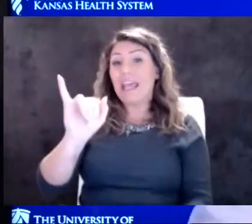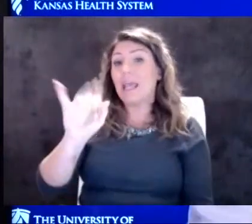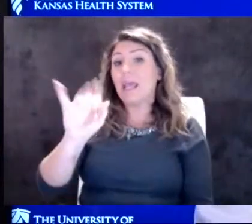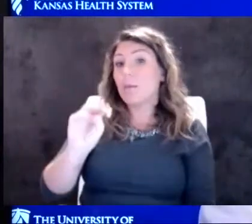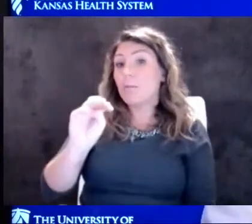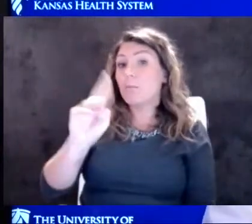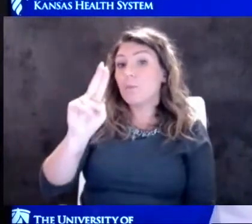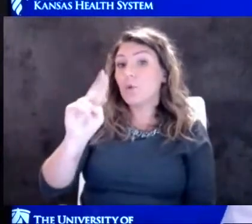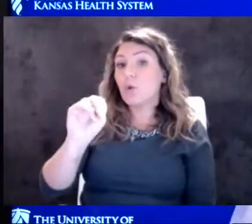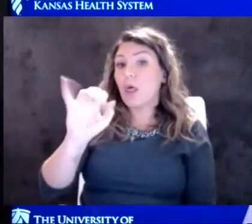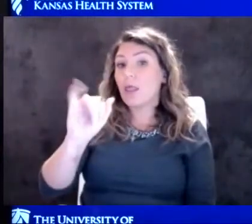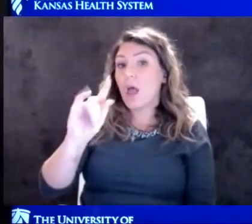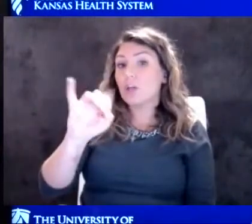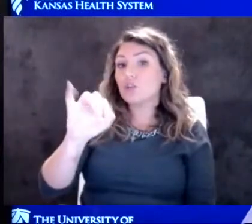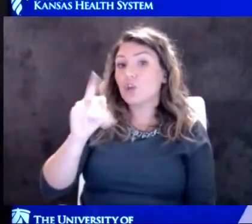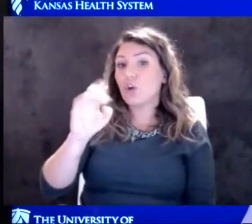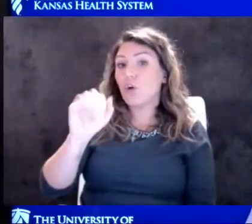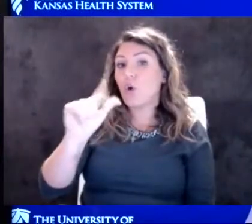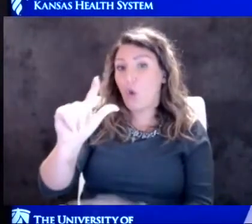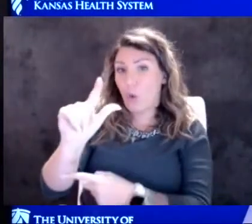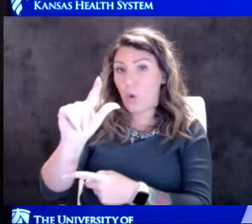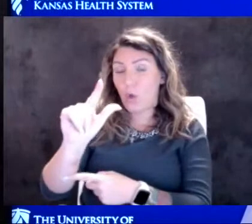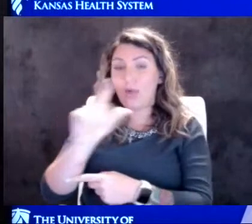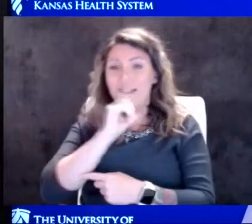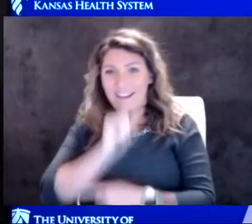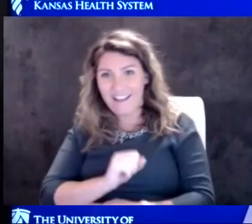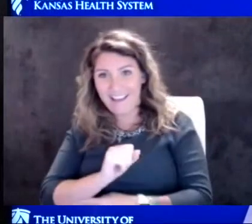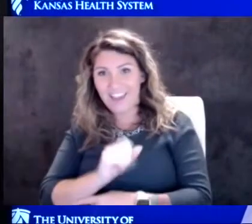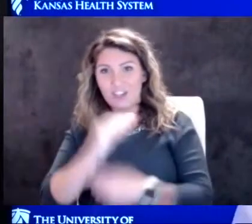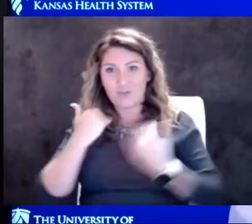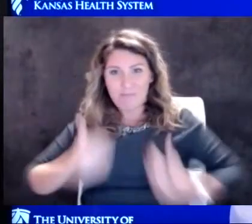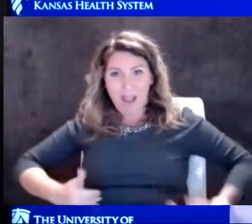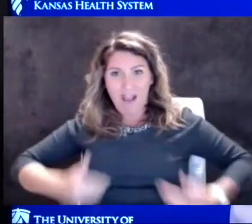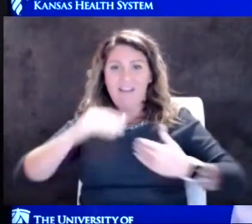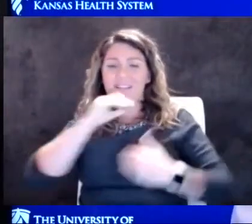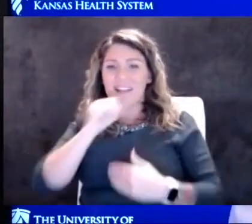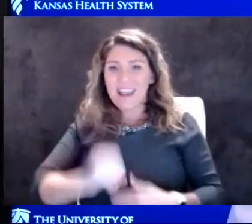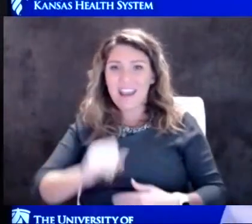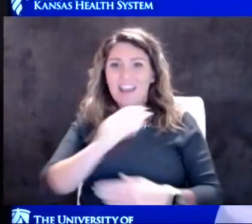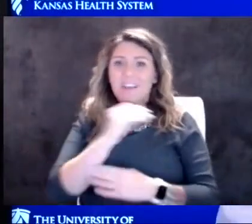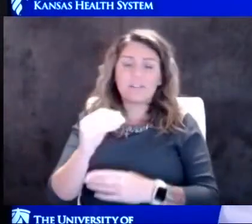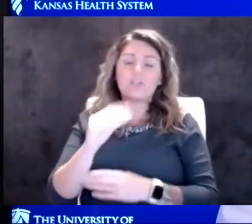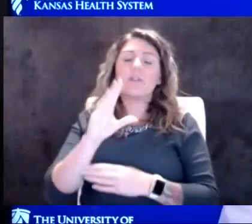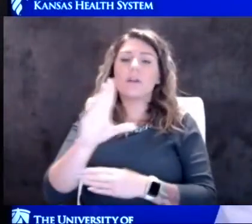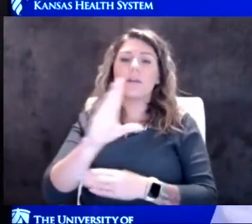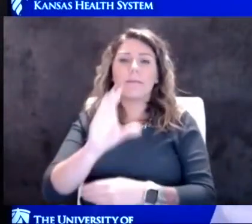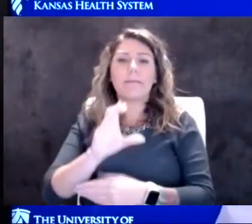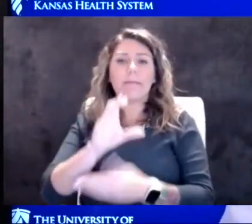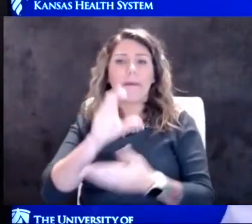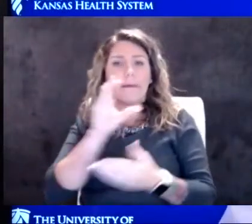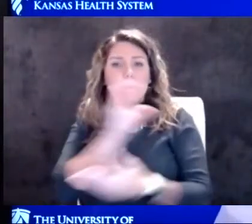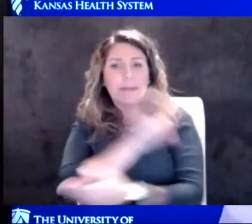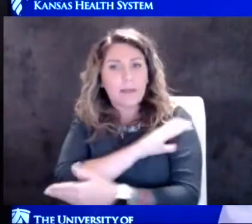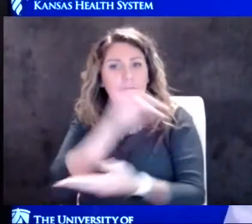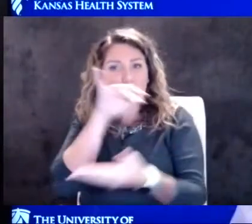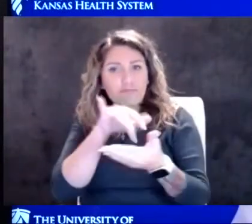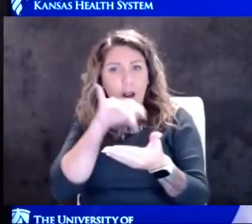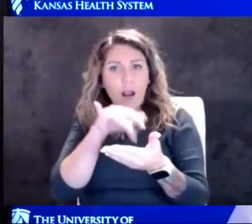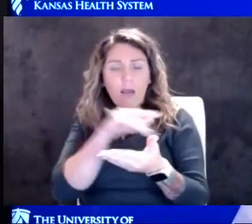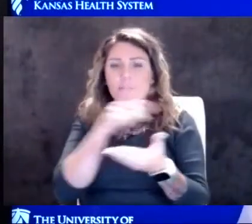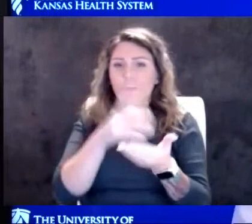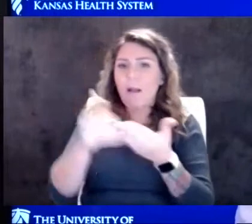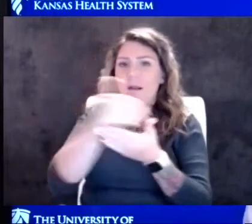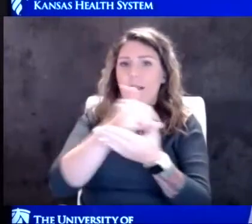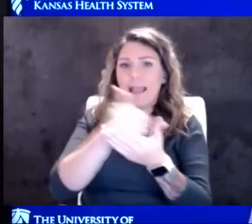then you compare, and then you also have to take that in with the account, as we heard Dr. Jones talk about, the clinical trials and what they were able to get data for on what age